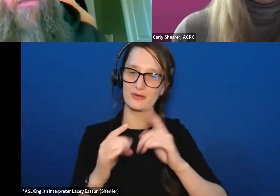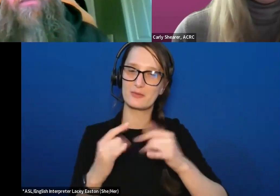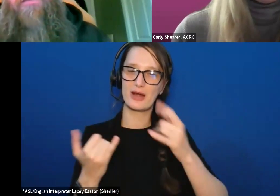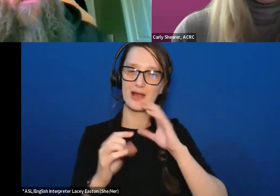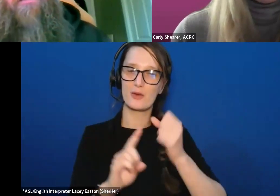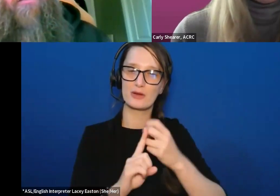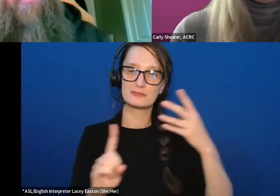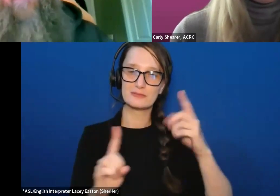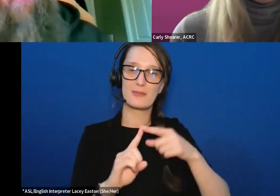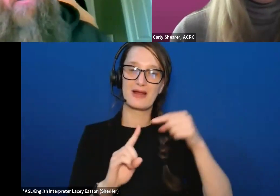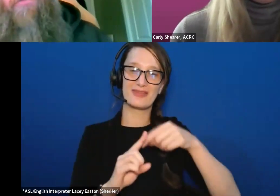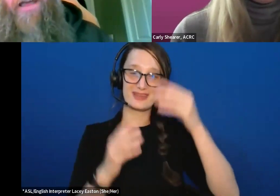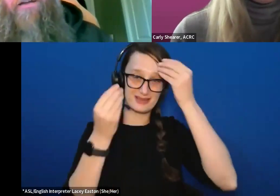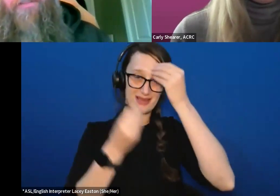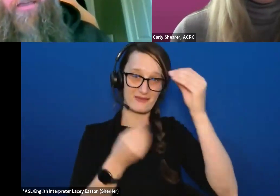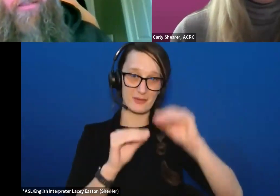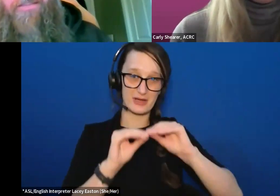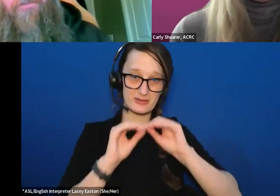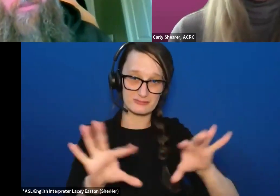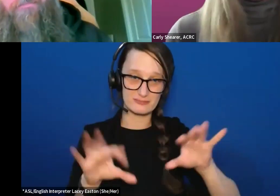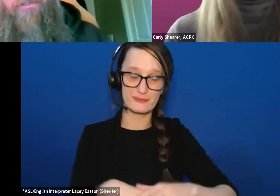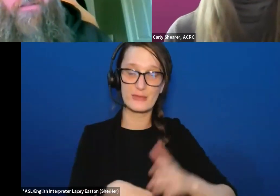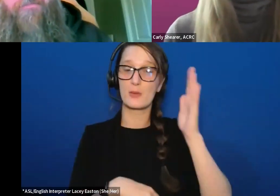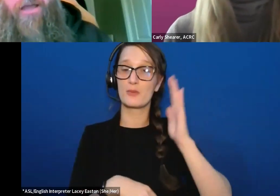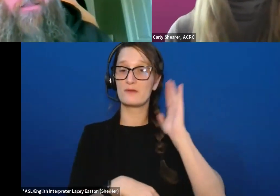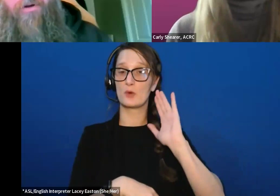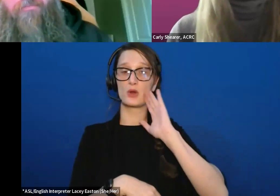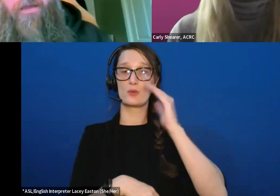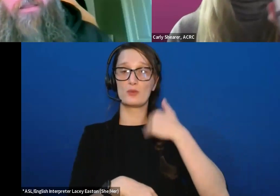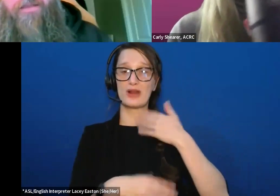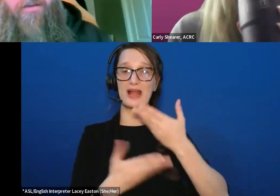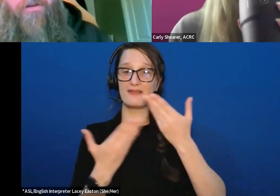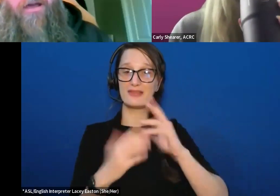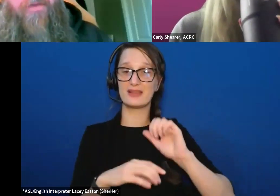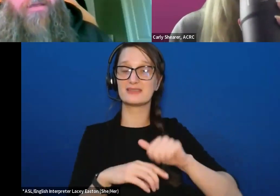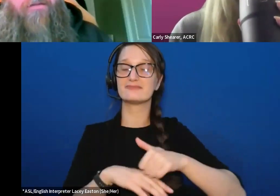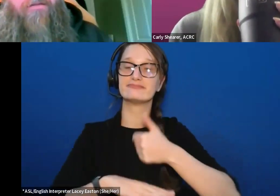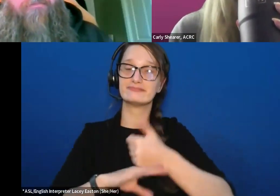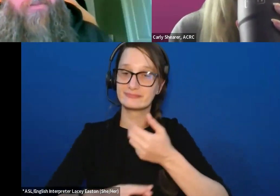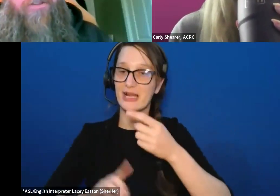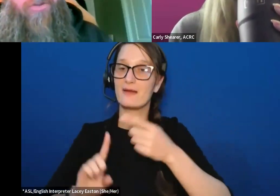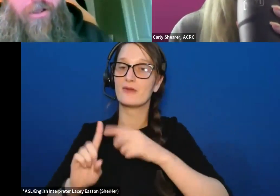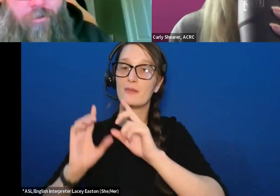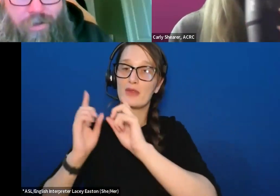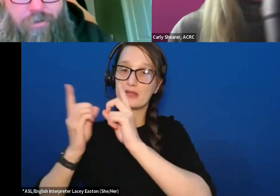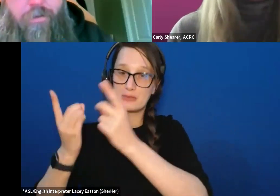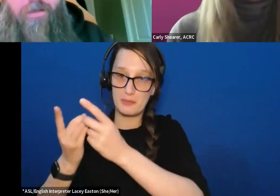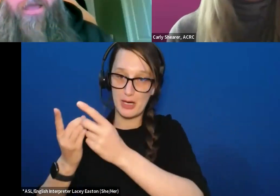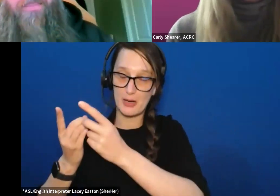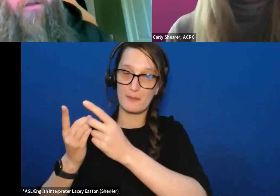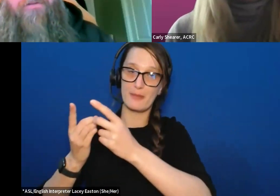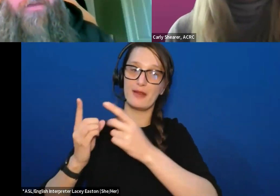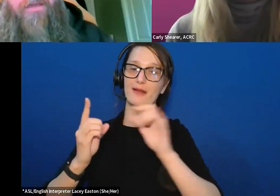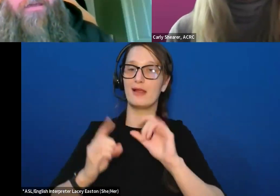information. It used to be that we would have like things that would be implemented by the department, things that would come in via trailer